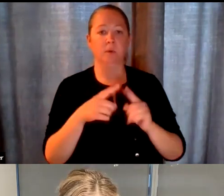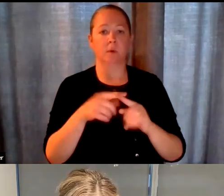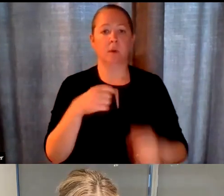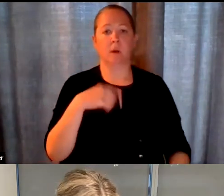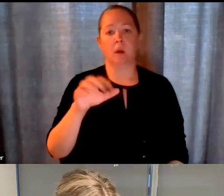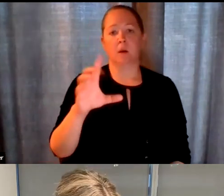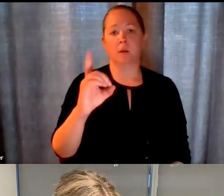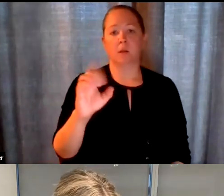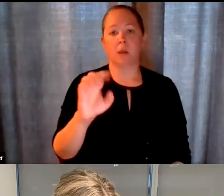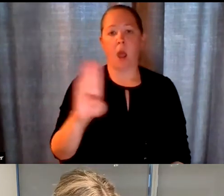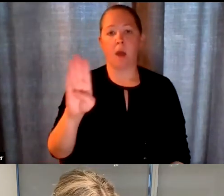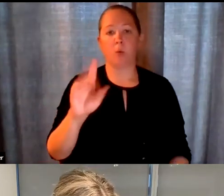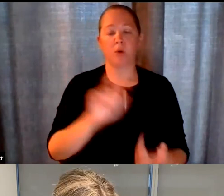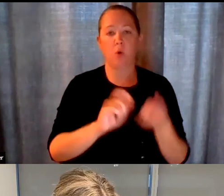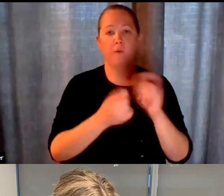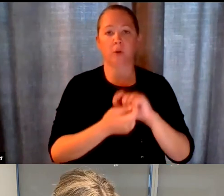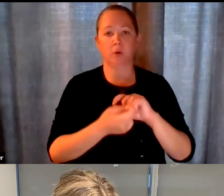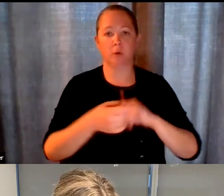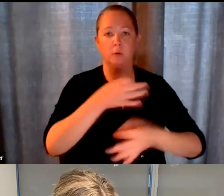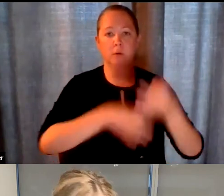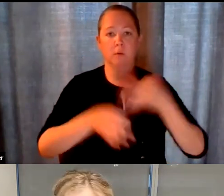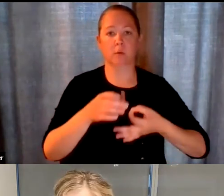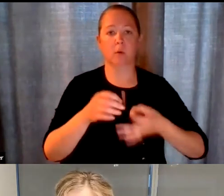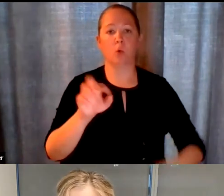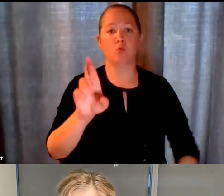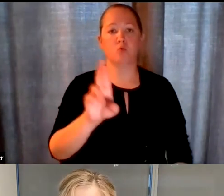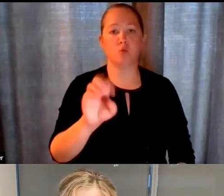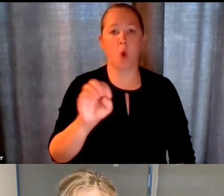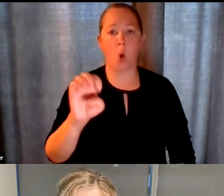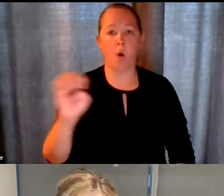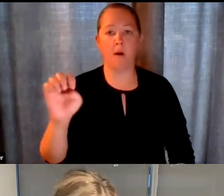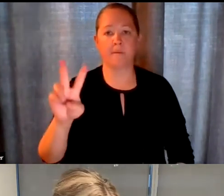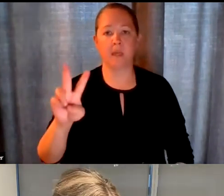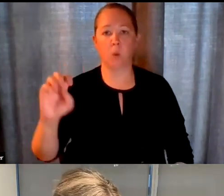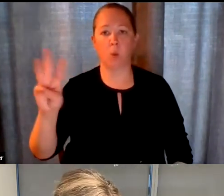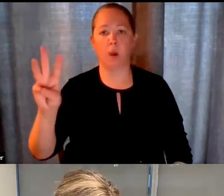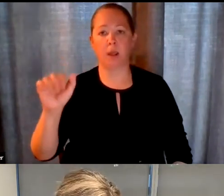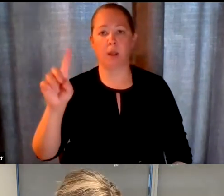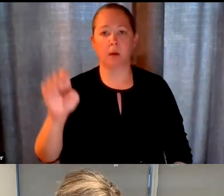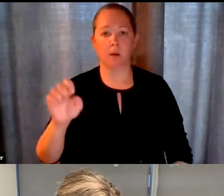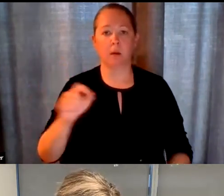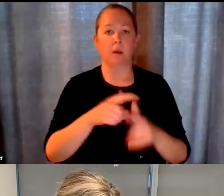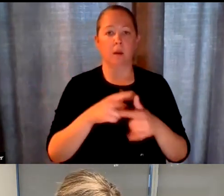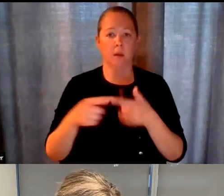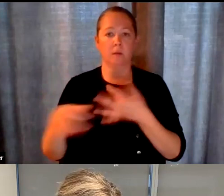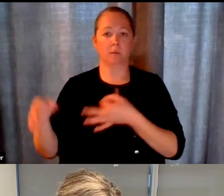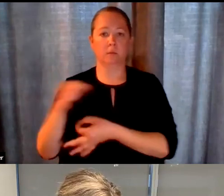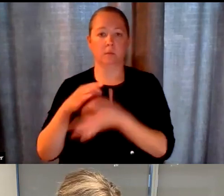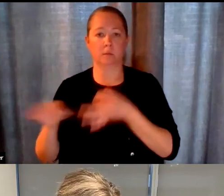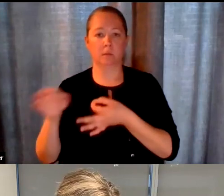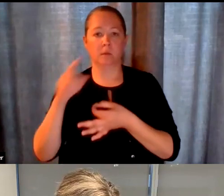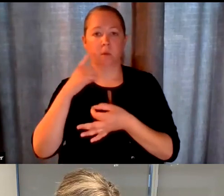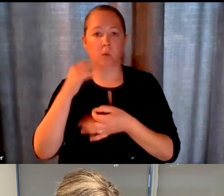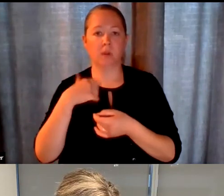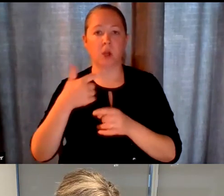v. Wade, and she cites to Bruin, which is the case that said that New York's gun regulations were not